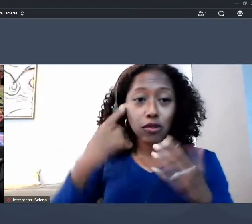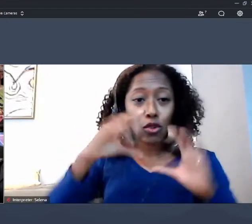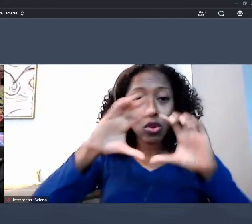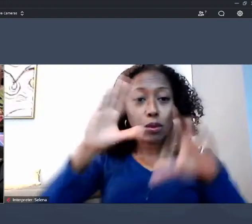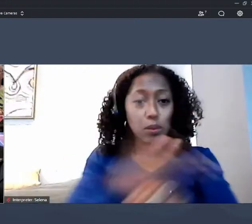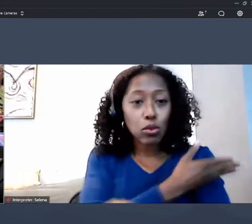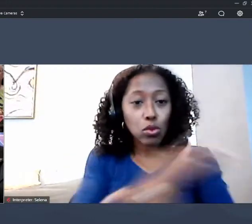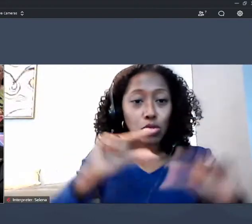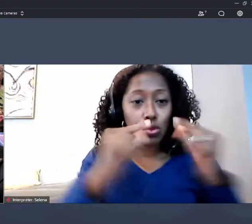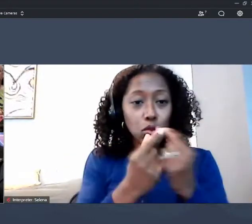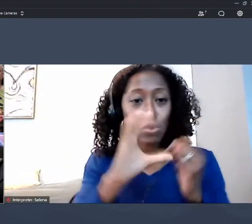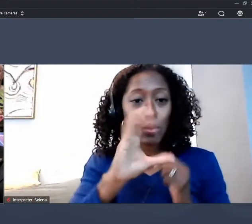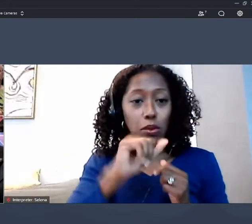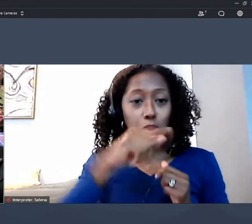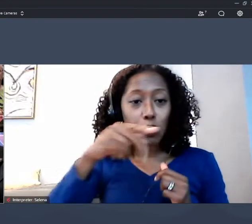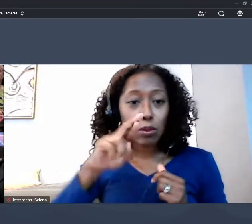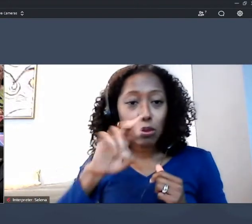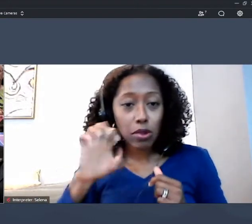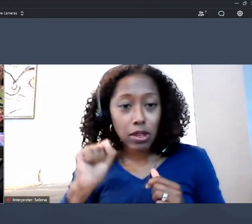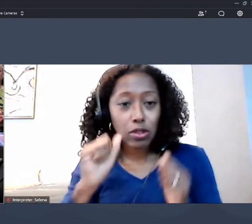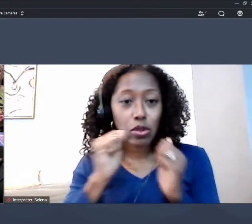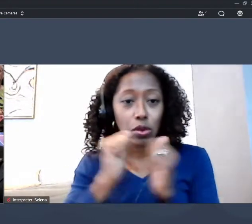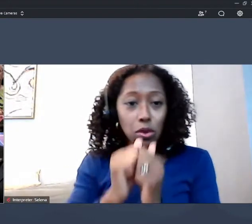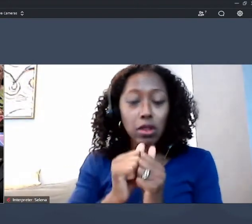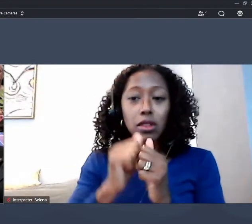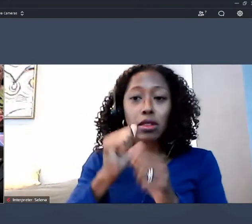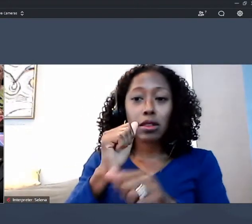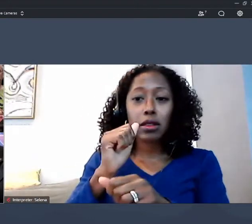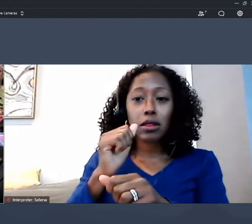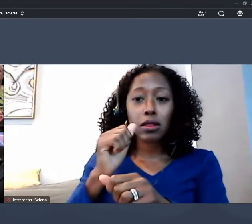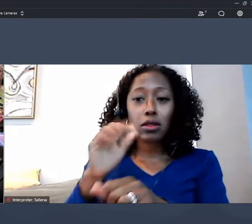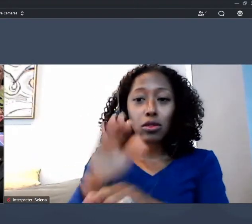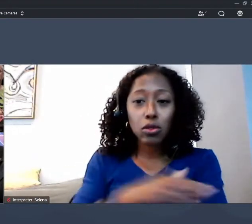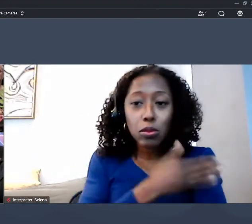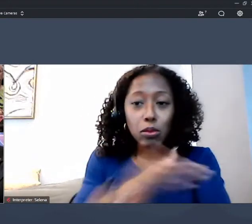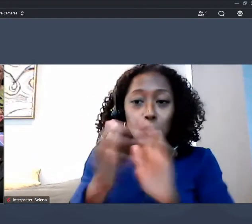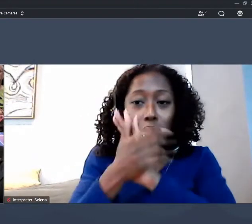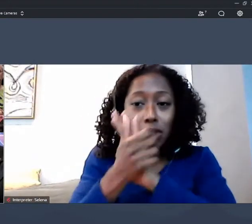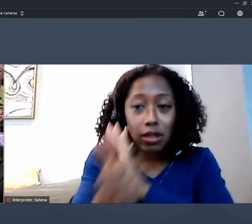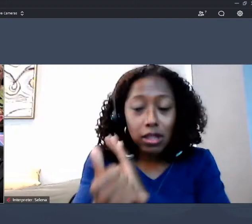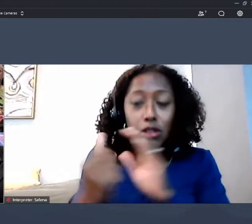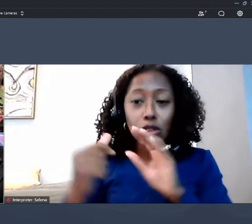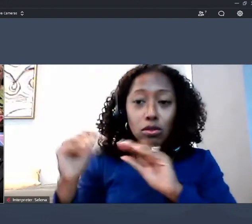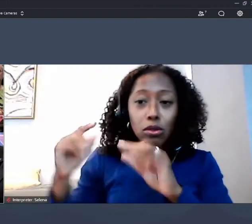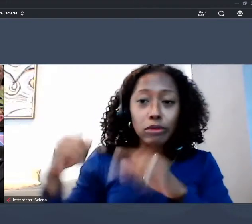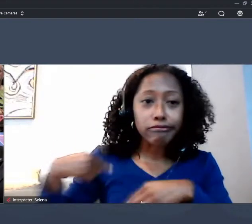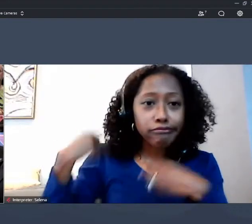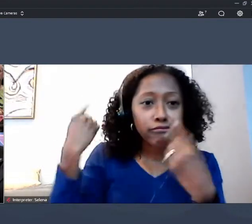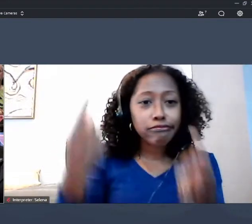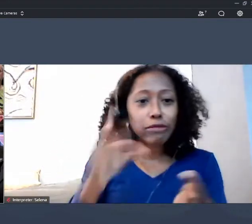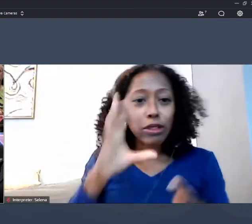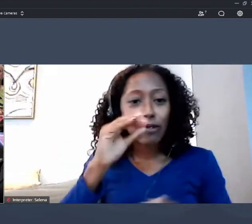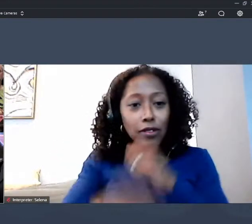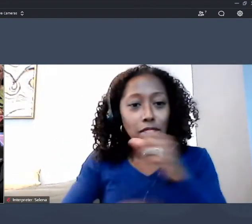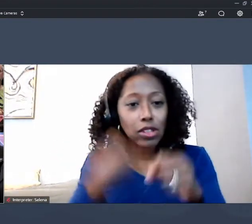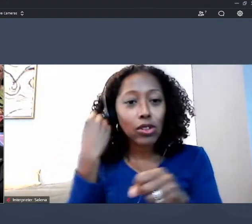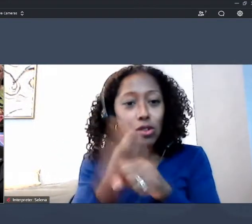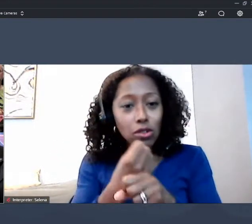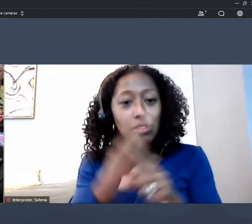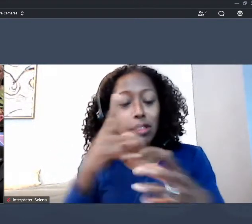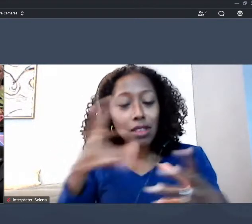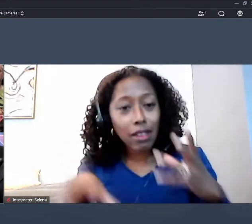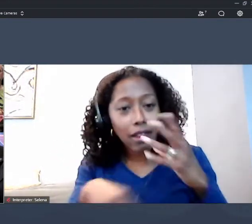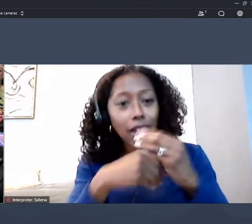whose outstanding musical talent has been shared with audiences for over 50 years and has added to Memphis'